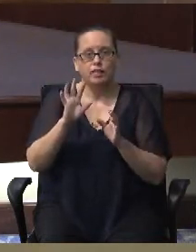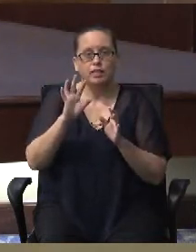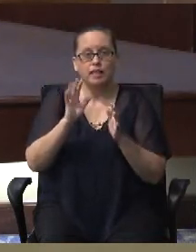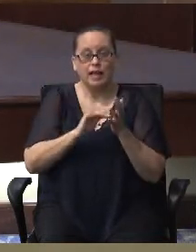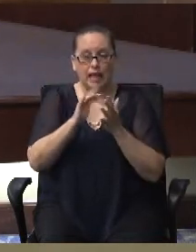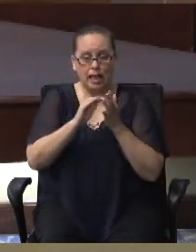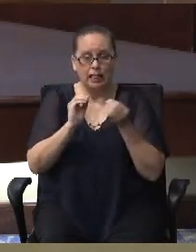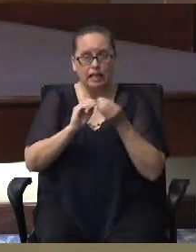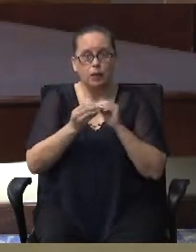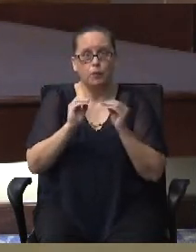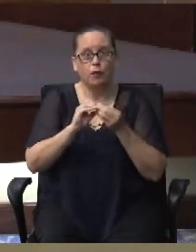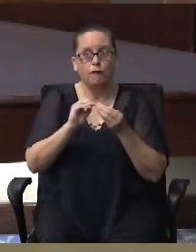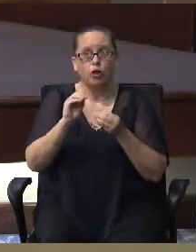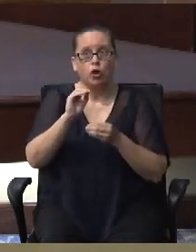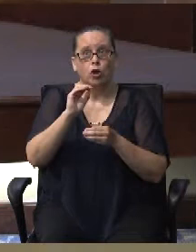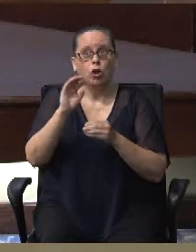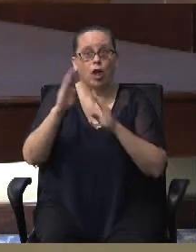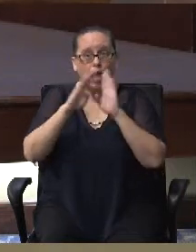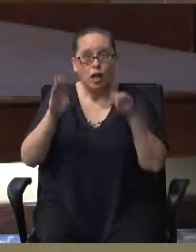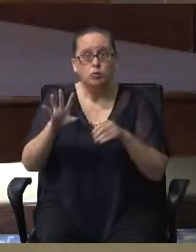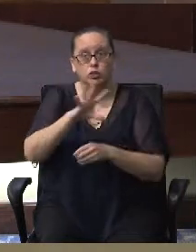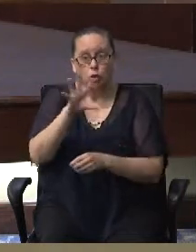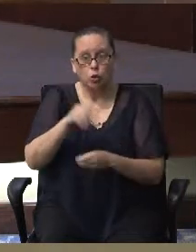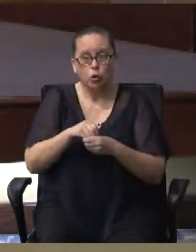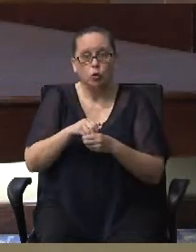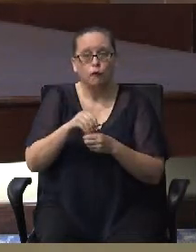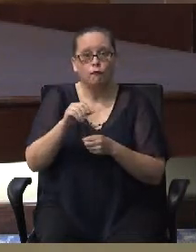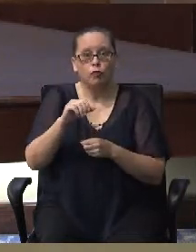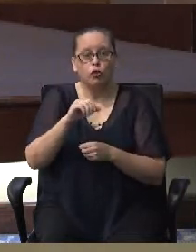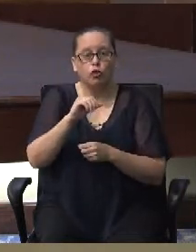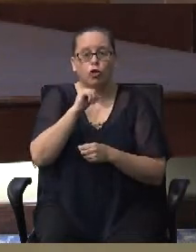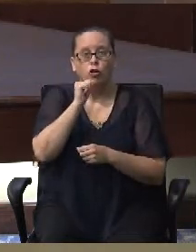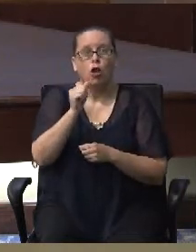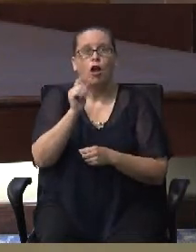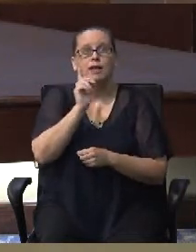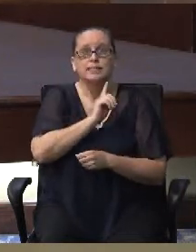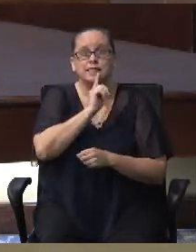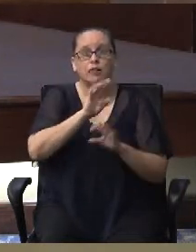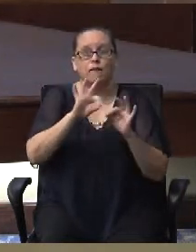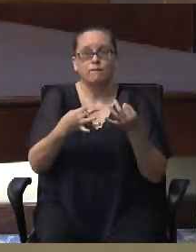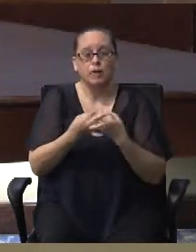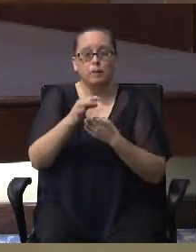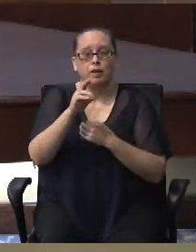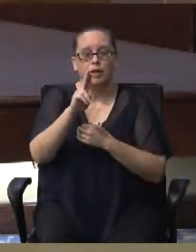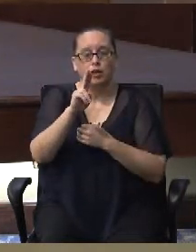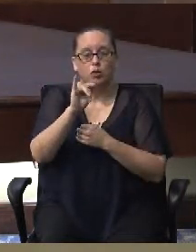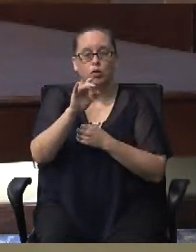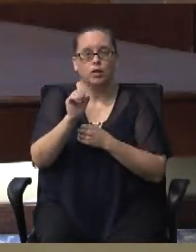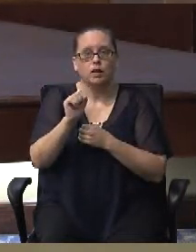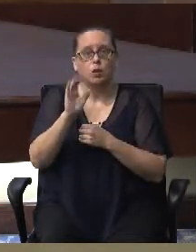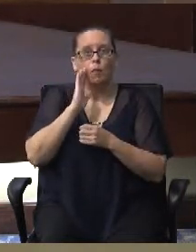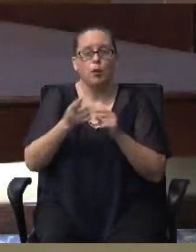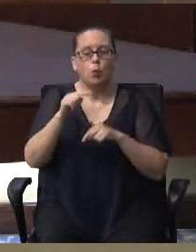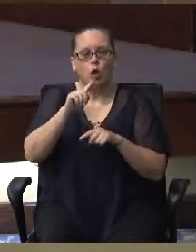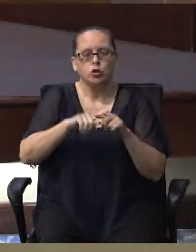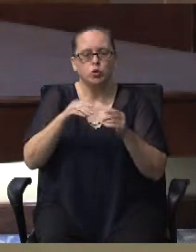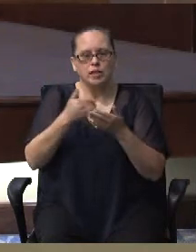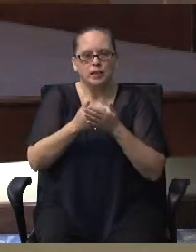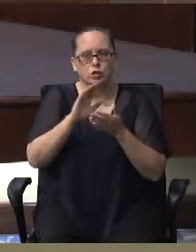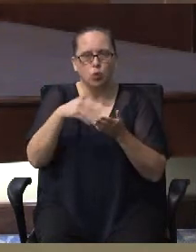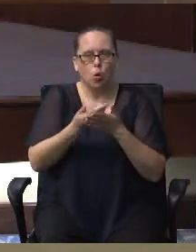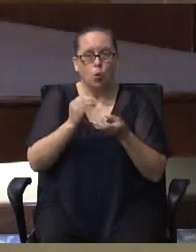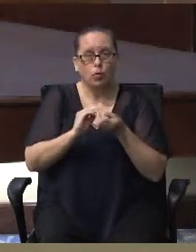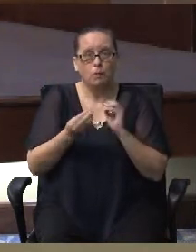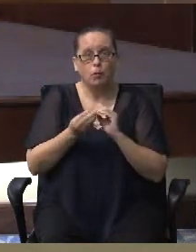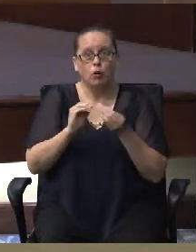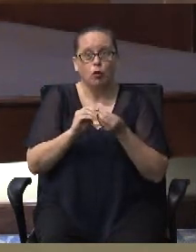of equivalent residential units for non-single family residential properties will be rounded to the nearest whole integer